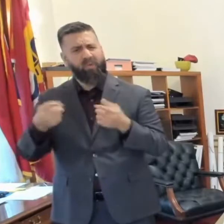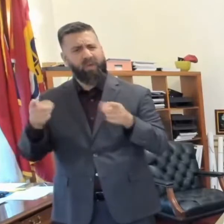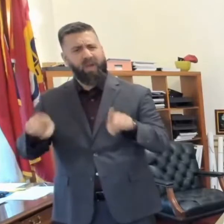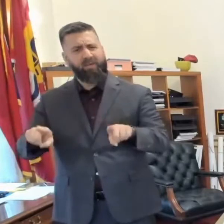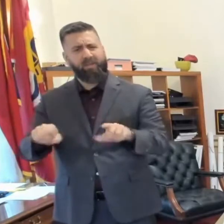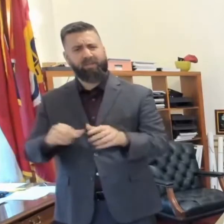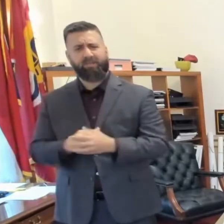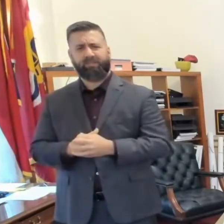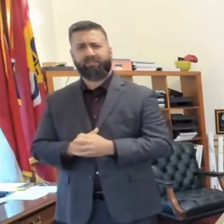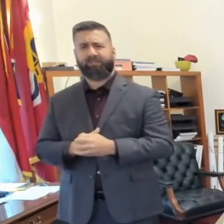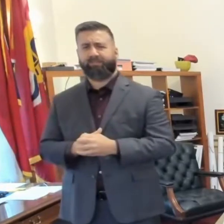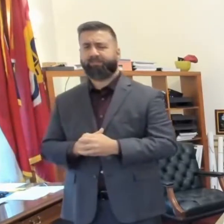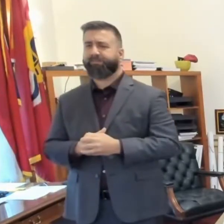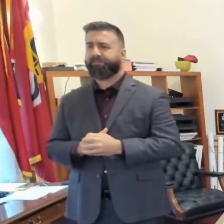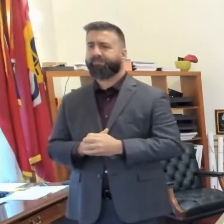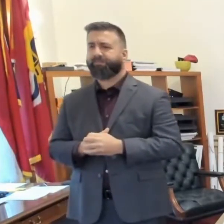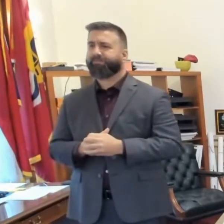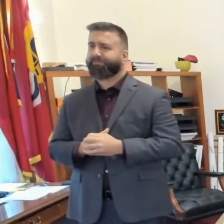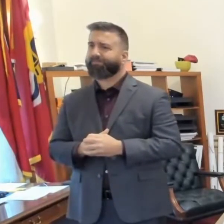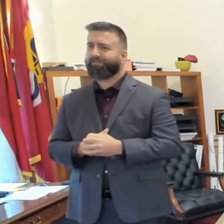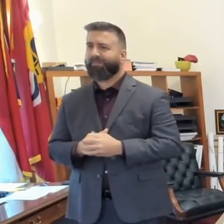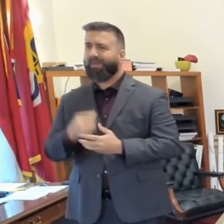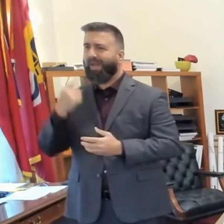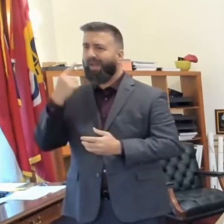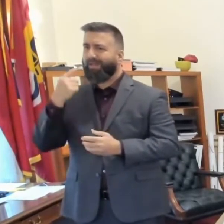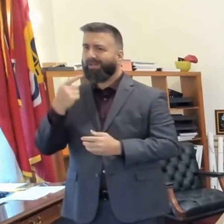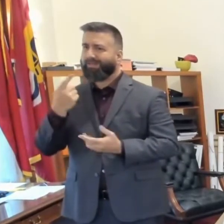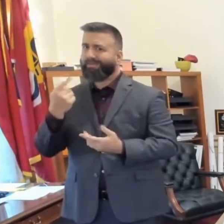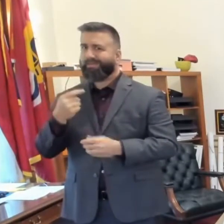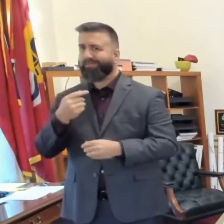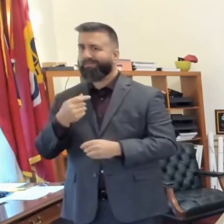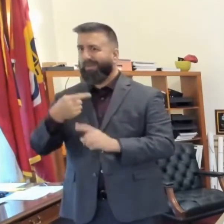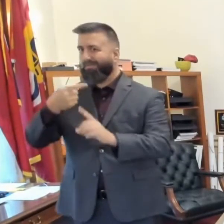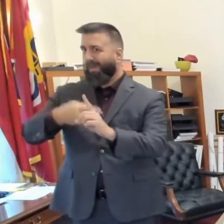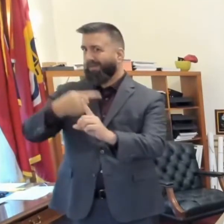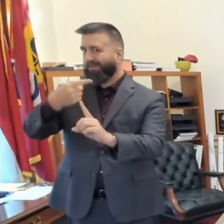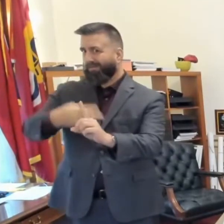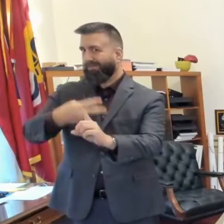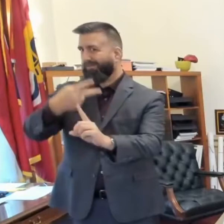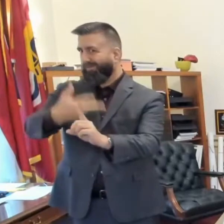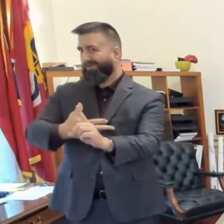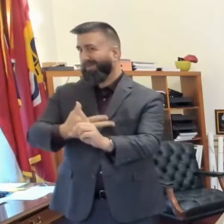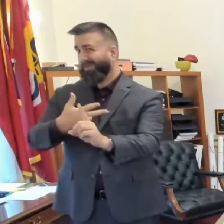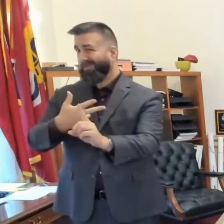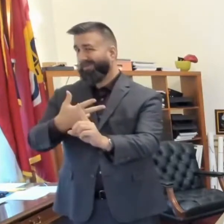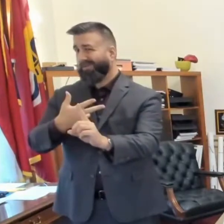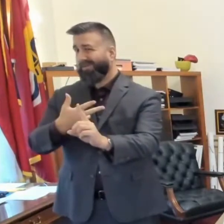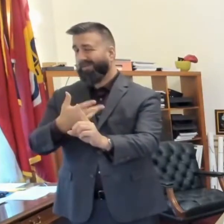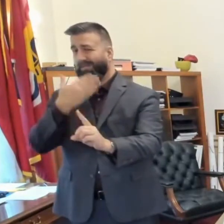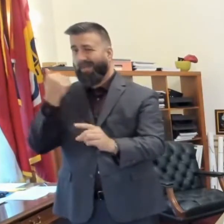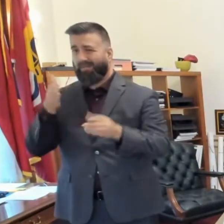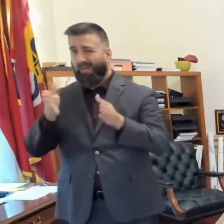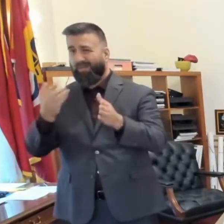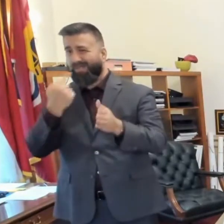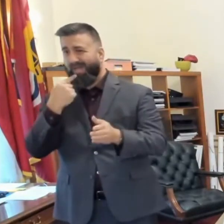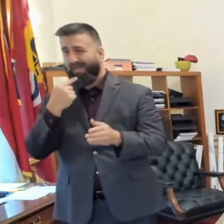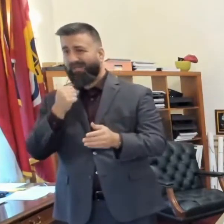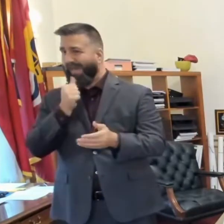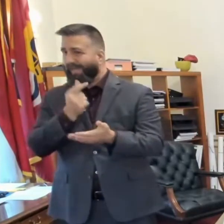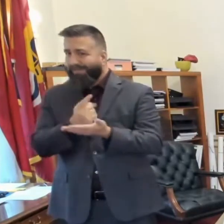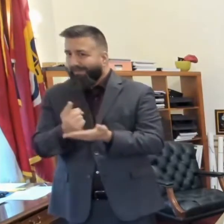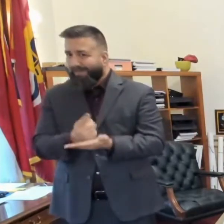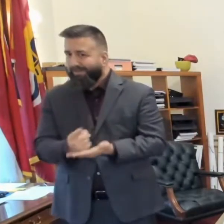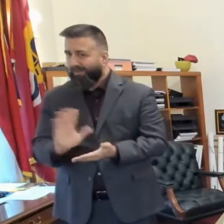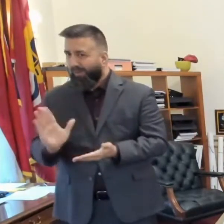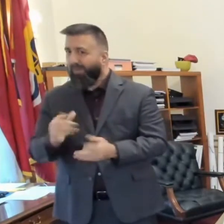It's months, not weeks. I think that is the most anticipated way of saying that. Because you gotta get